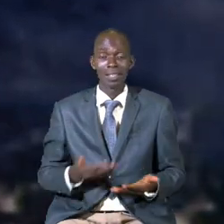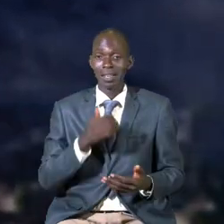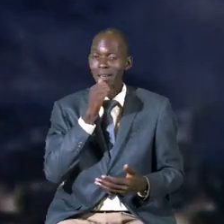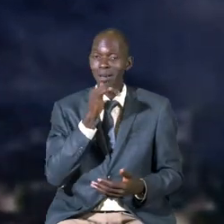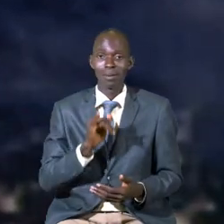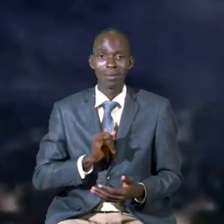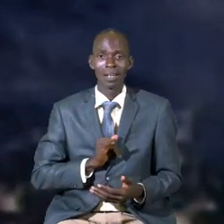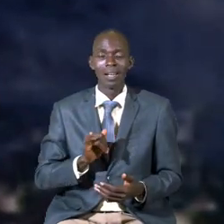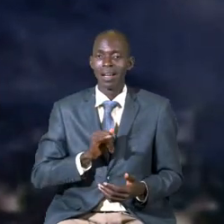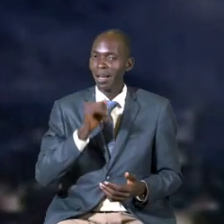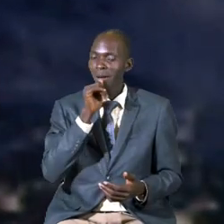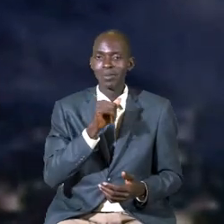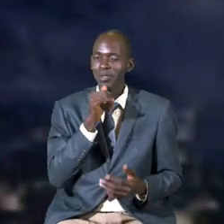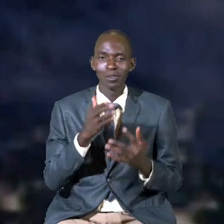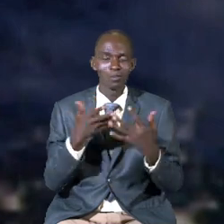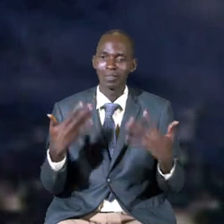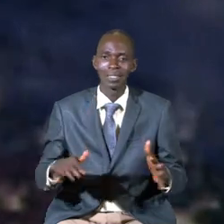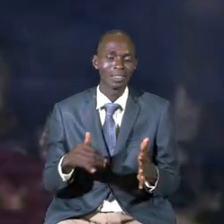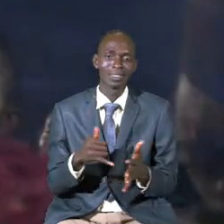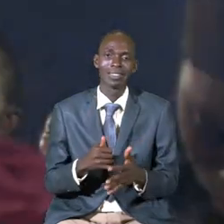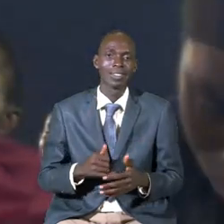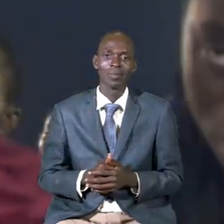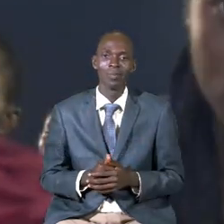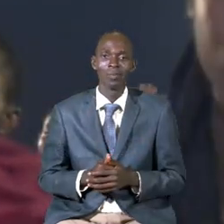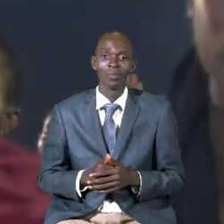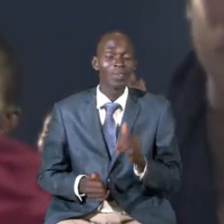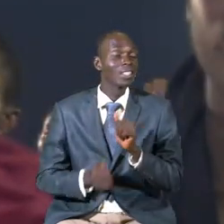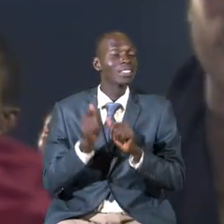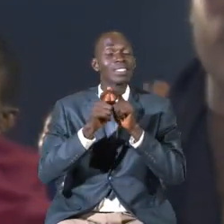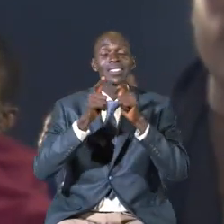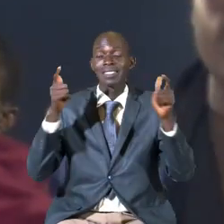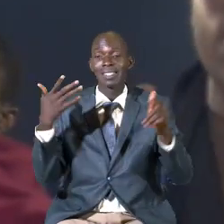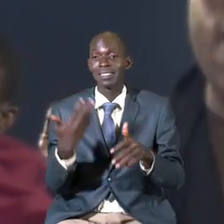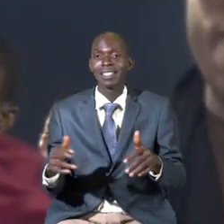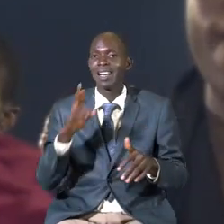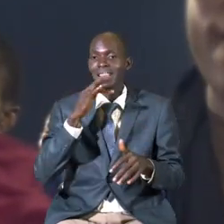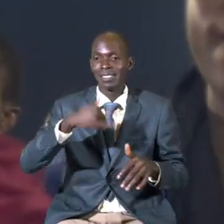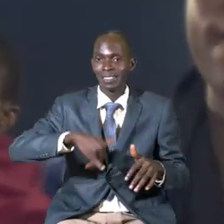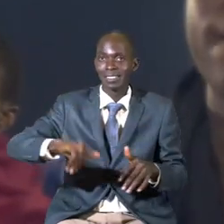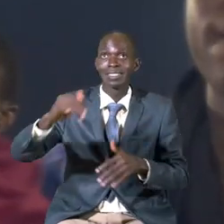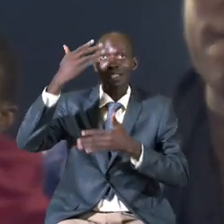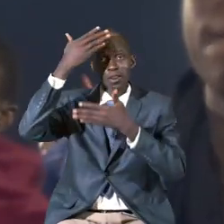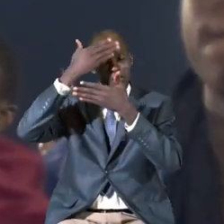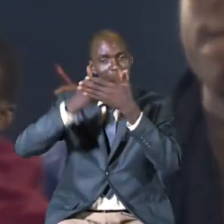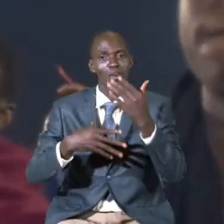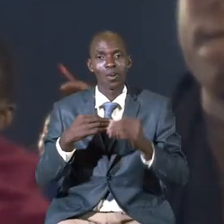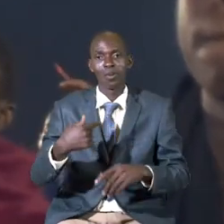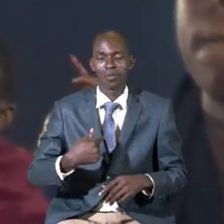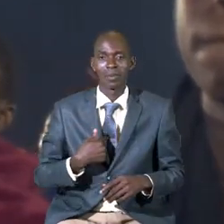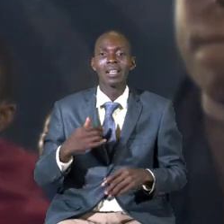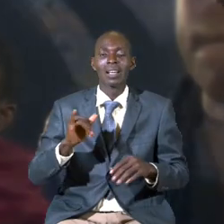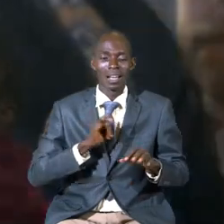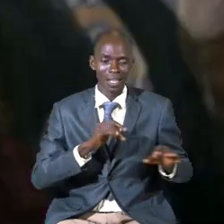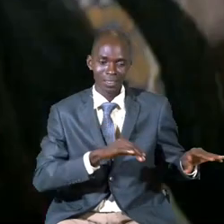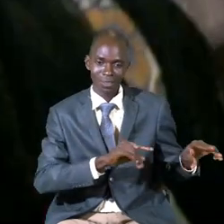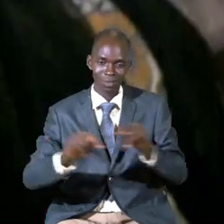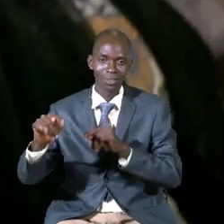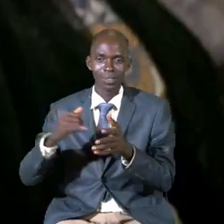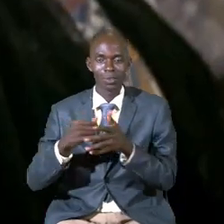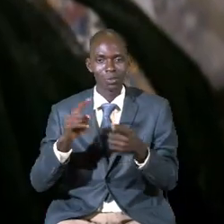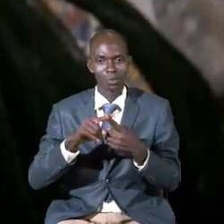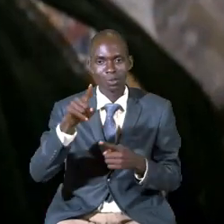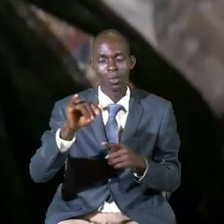not even through yet greater things are still coming i bring it to you today i bring it to